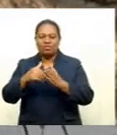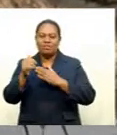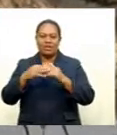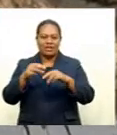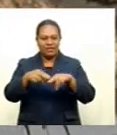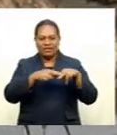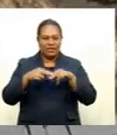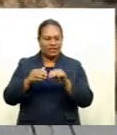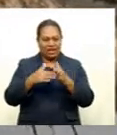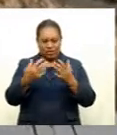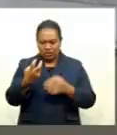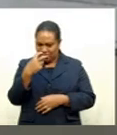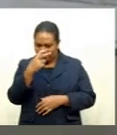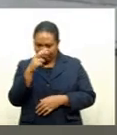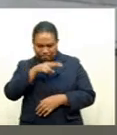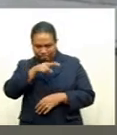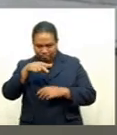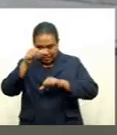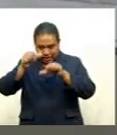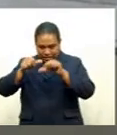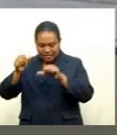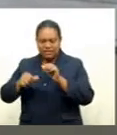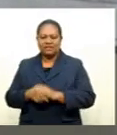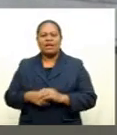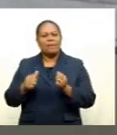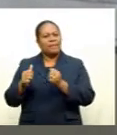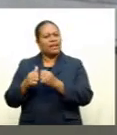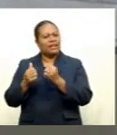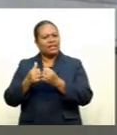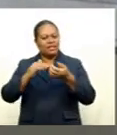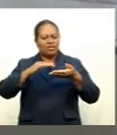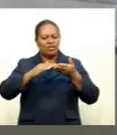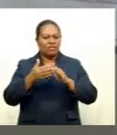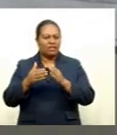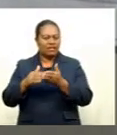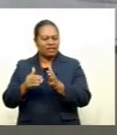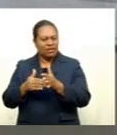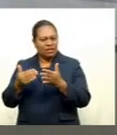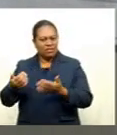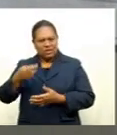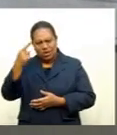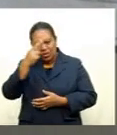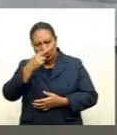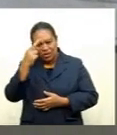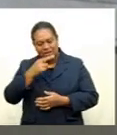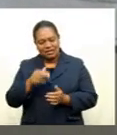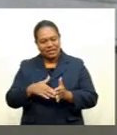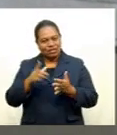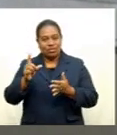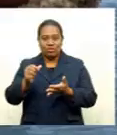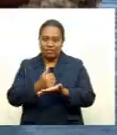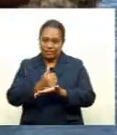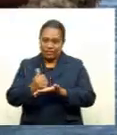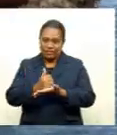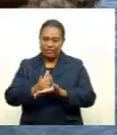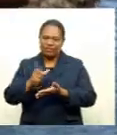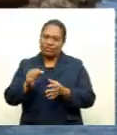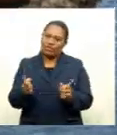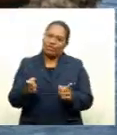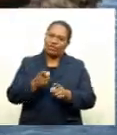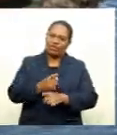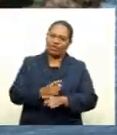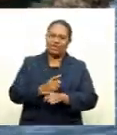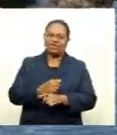evaluated. Swire Shipping says with many communities at risk of disappearing, there needs to be action to drive change,